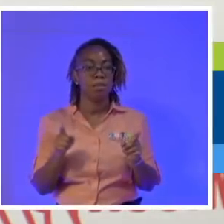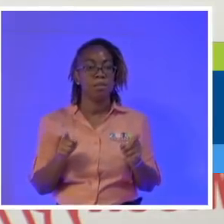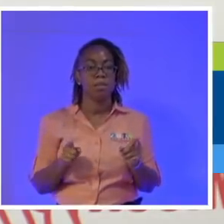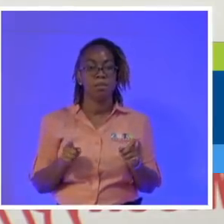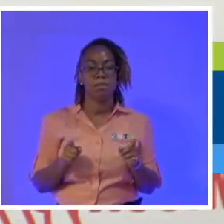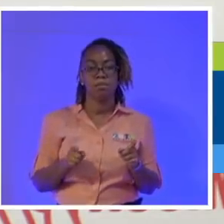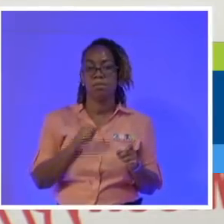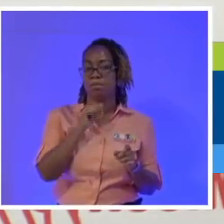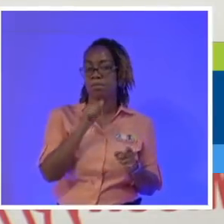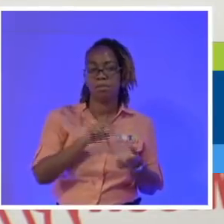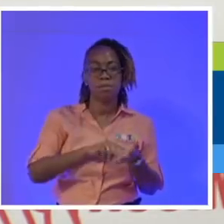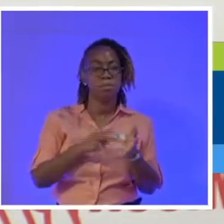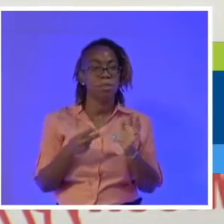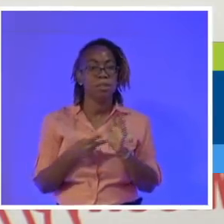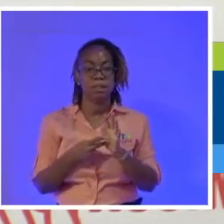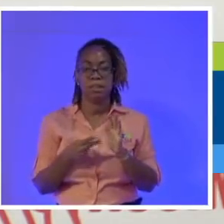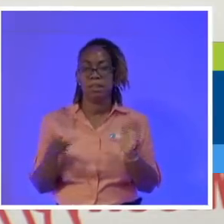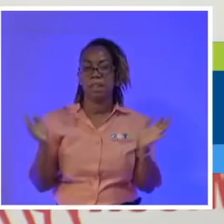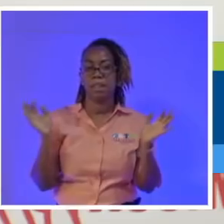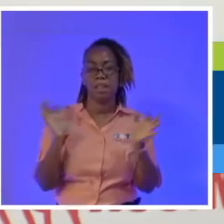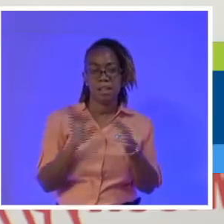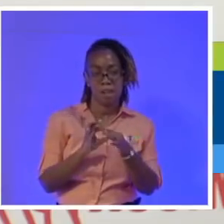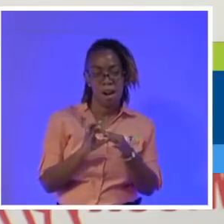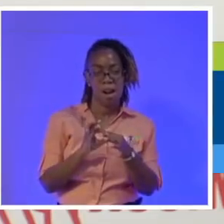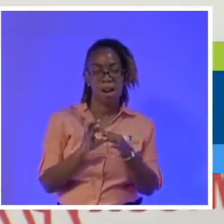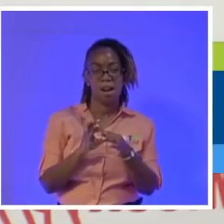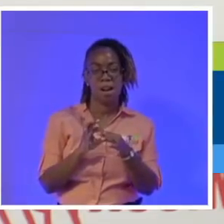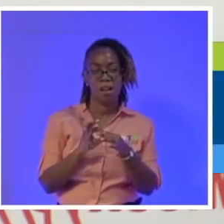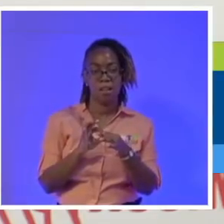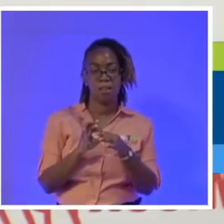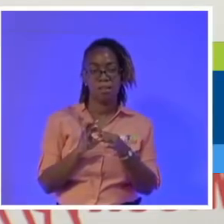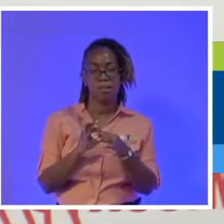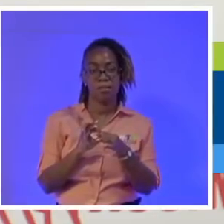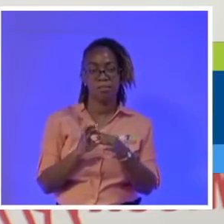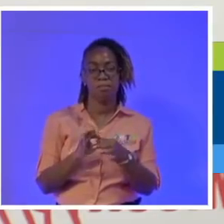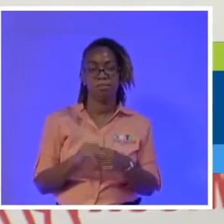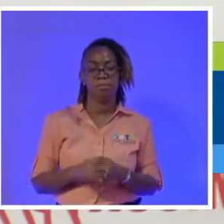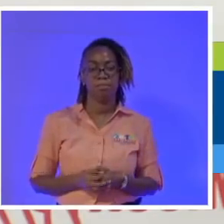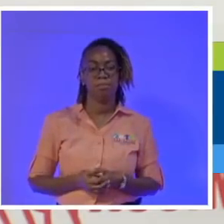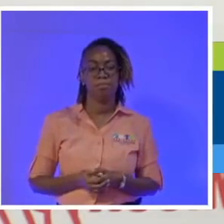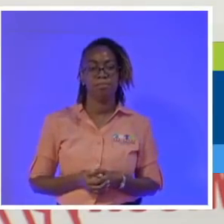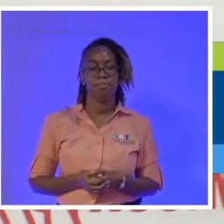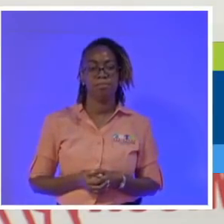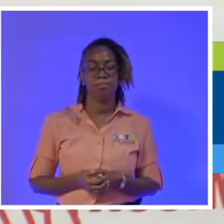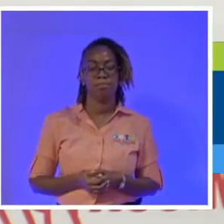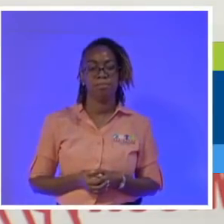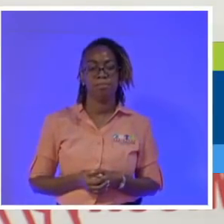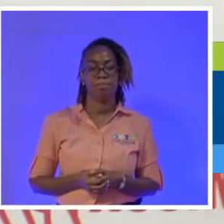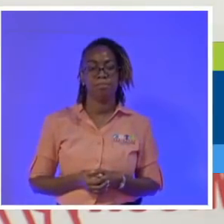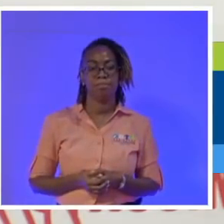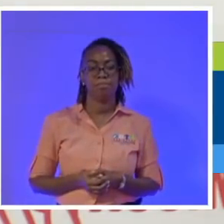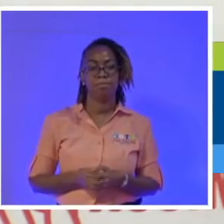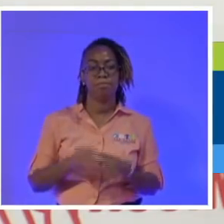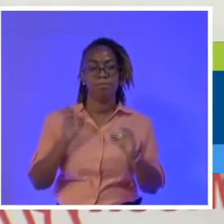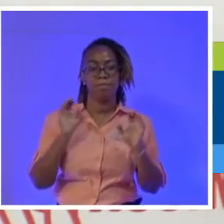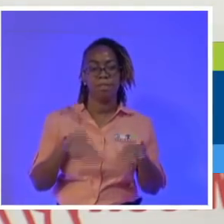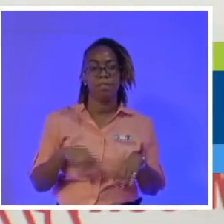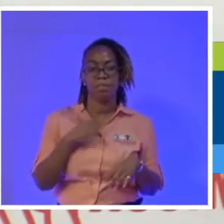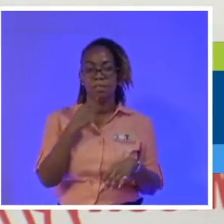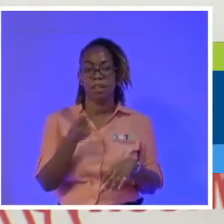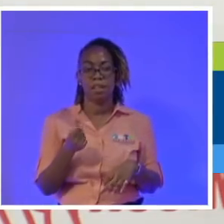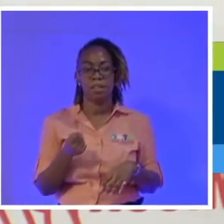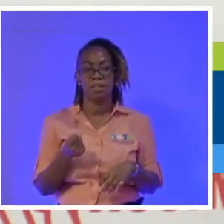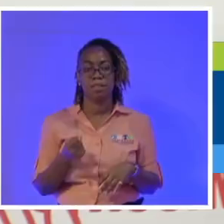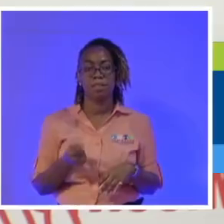does not mean that the thing that happened first necessarily was responsible for the thing that happened second. And what would